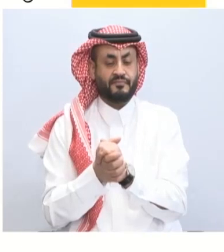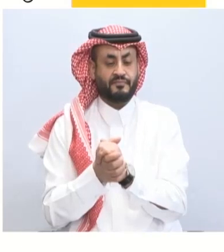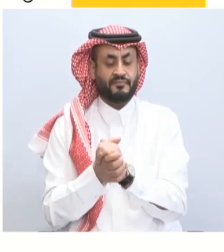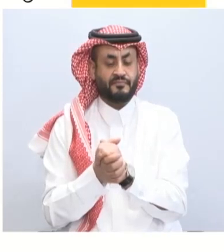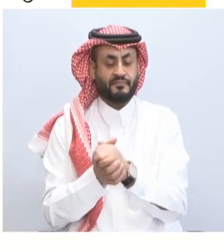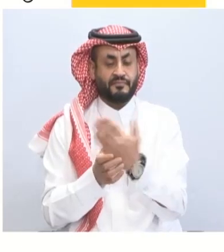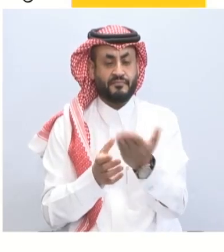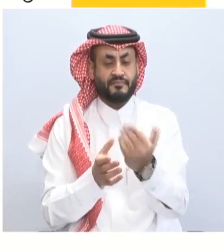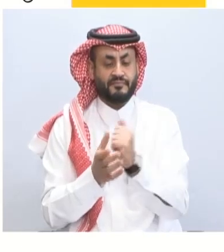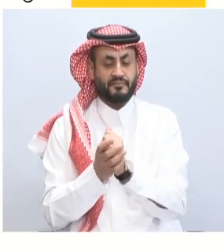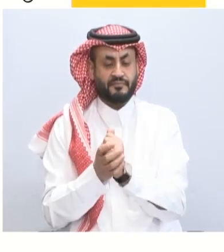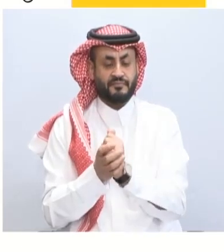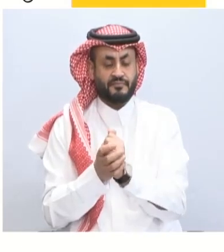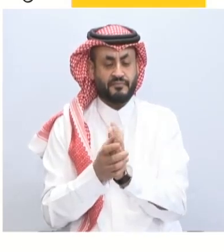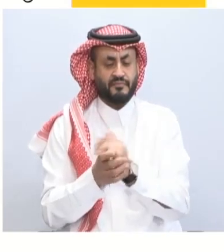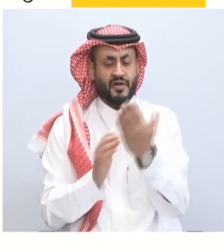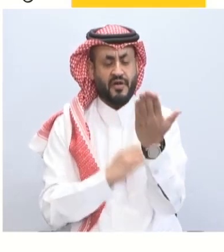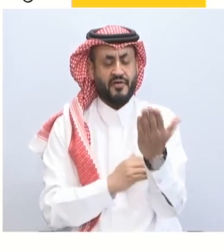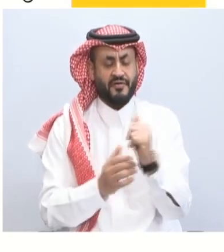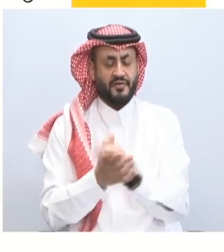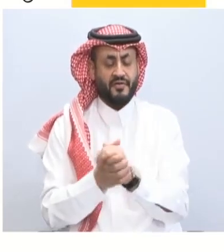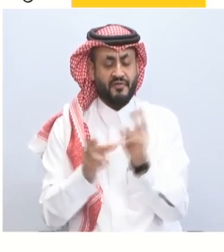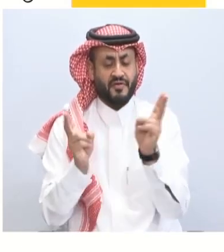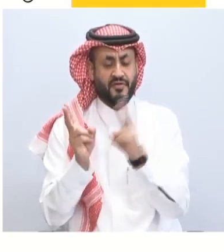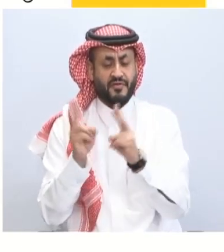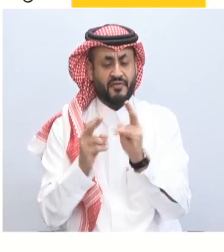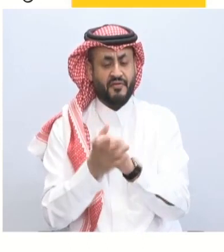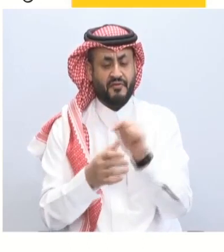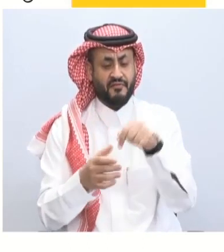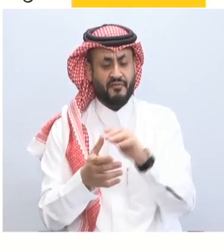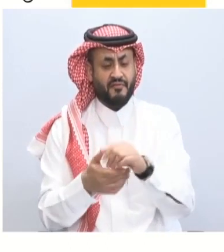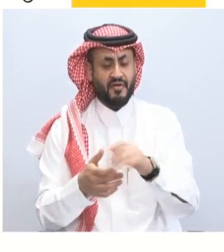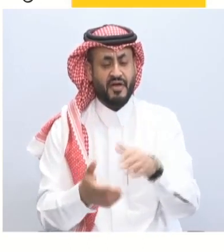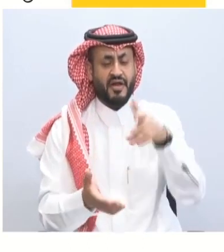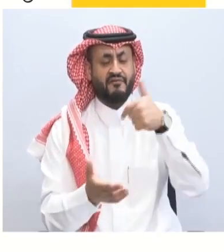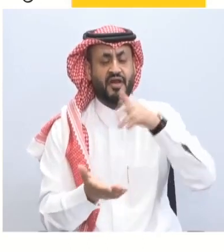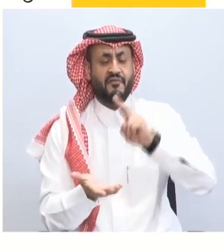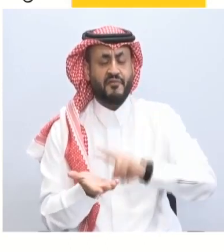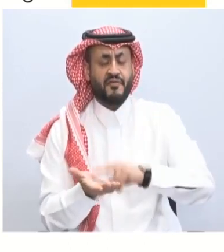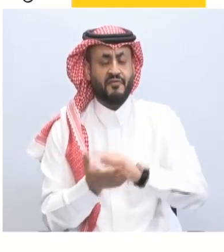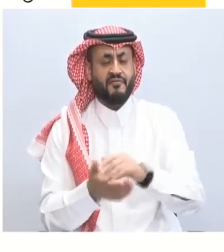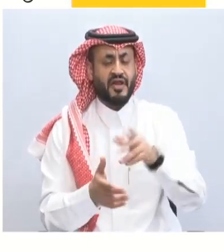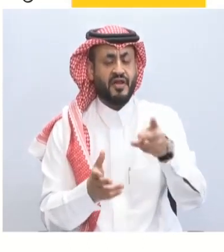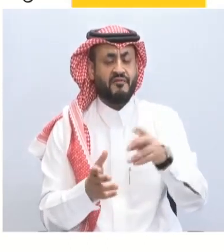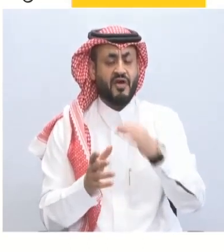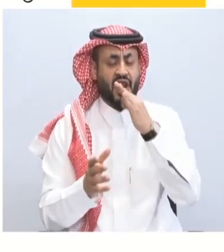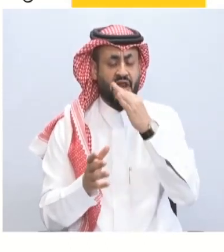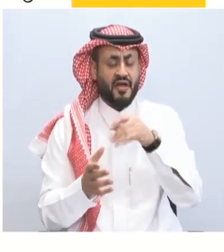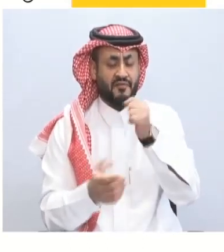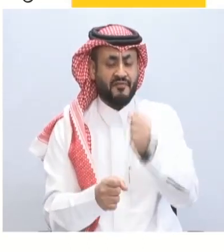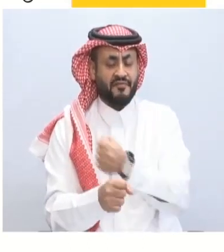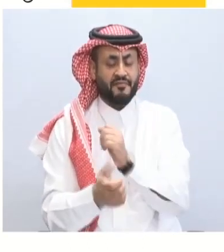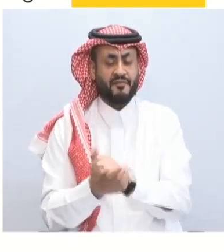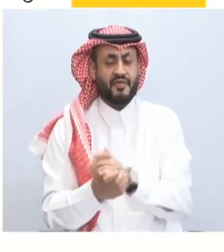So let's start. The context and means of communication do have an immediate impact on the type of language used. The need